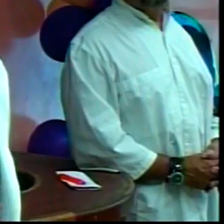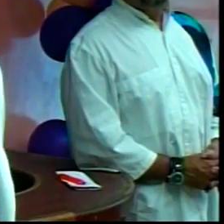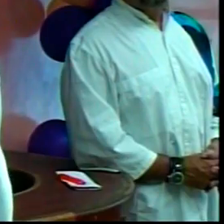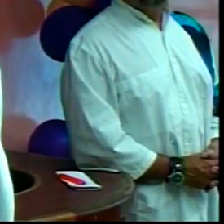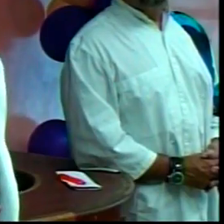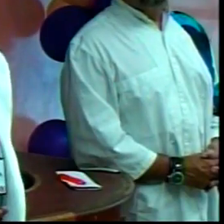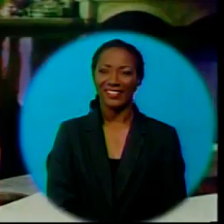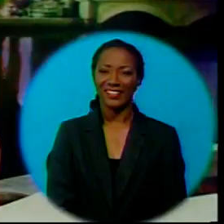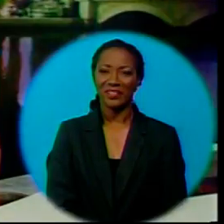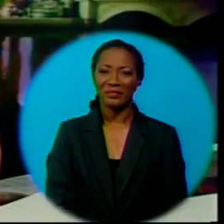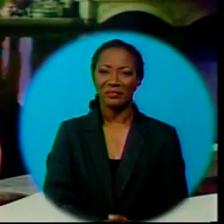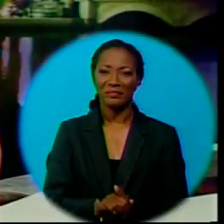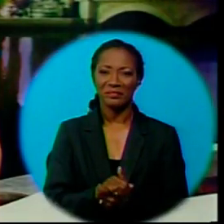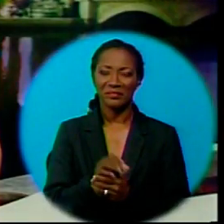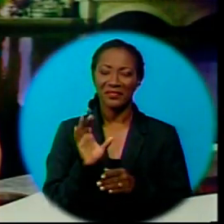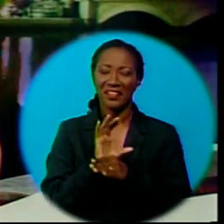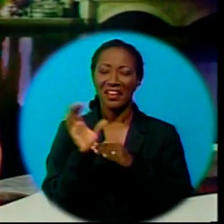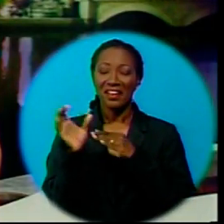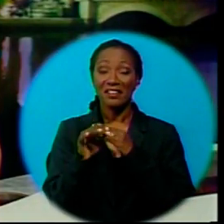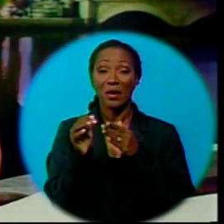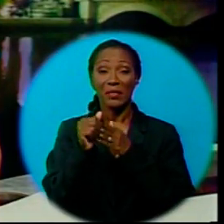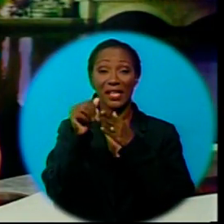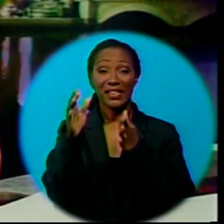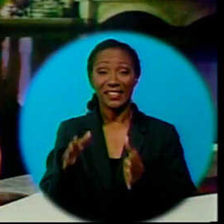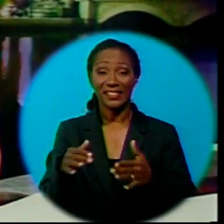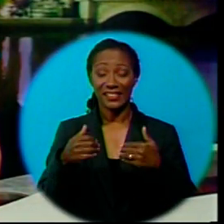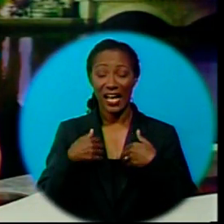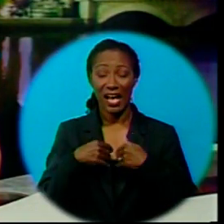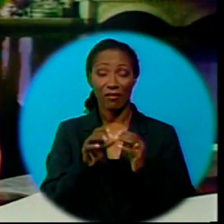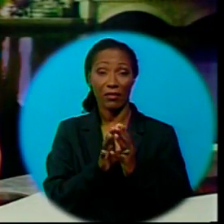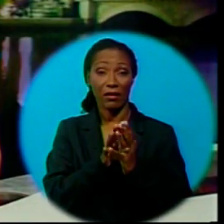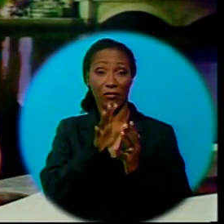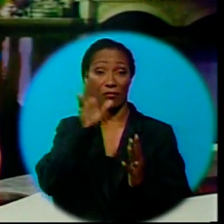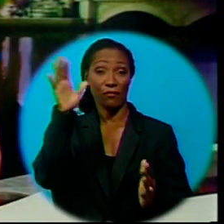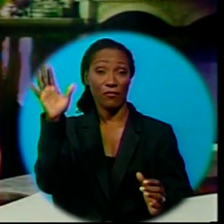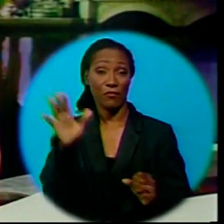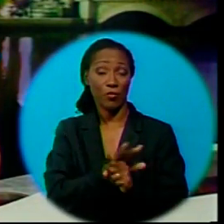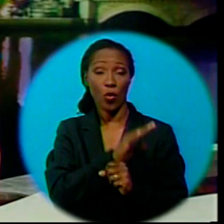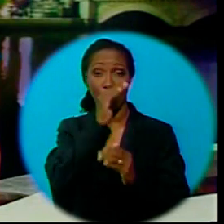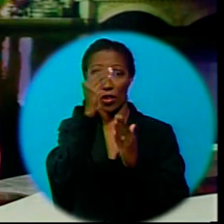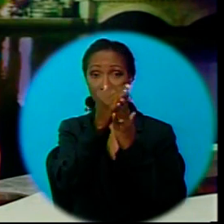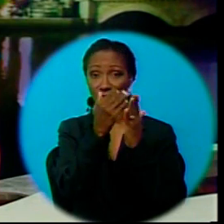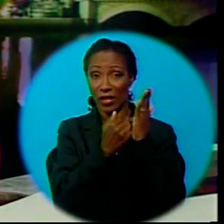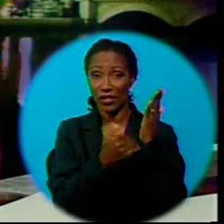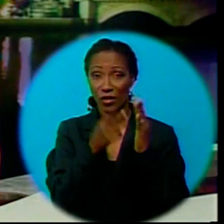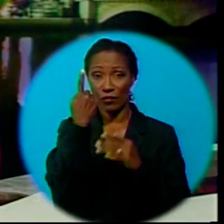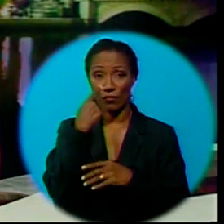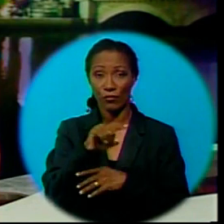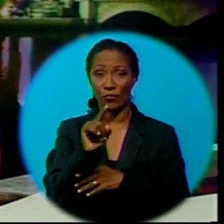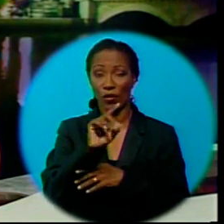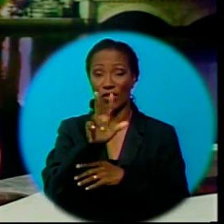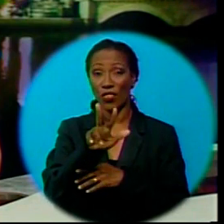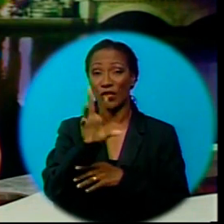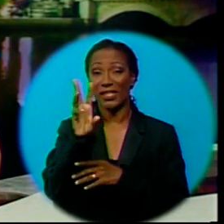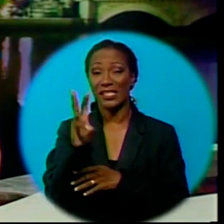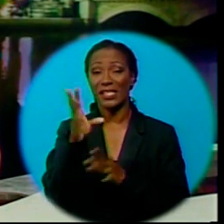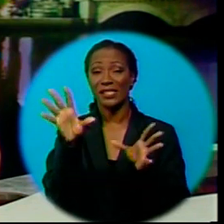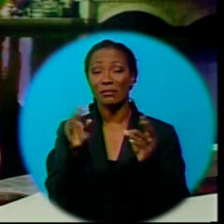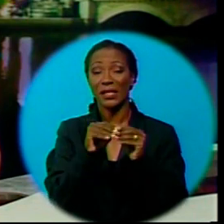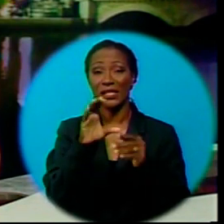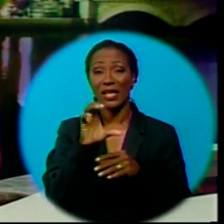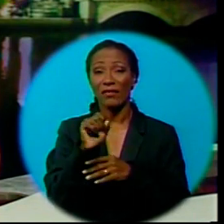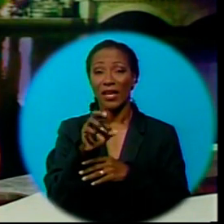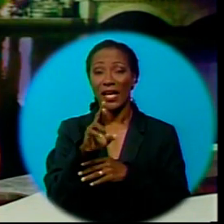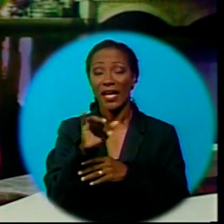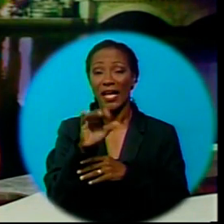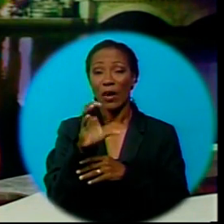years of your life. Caribbean leaders have a packed agenda for the 36th regular meeting of CARICOM heads of government, which gets